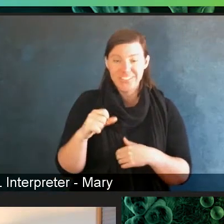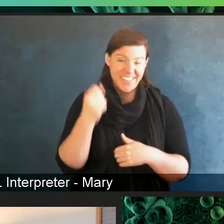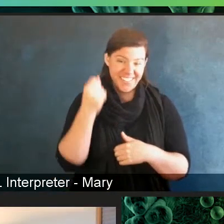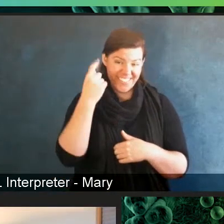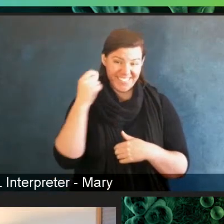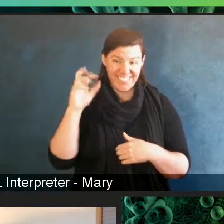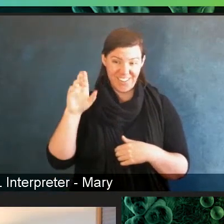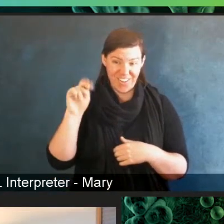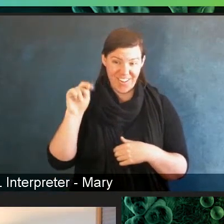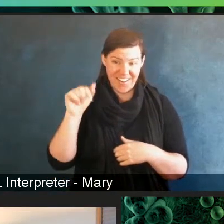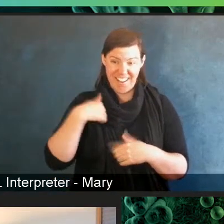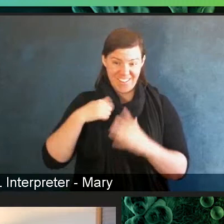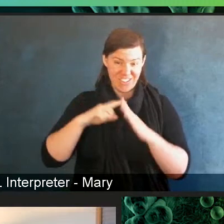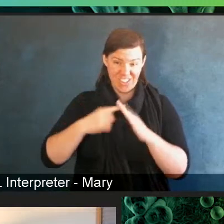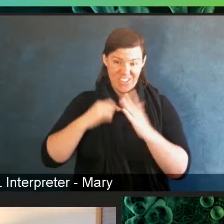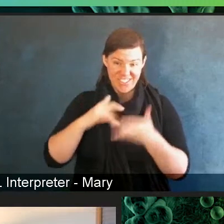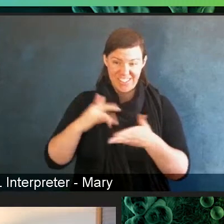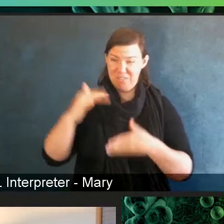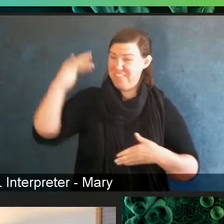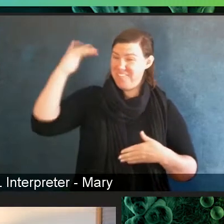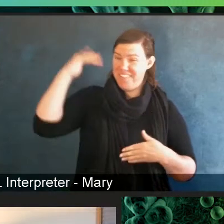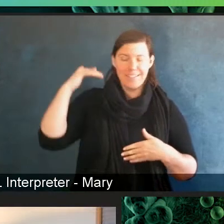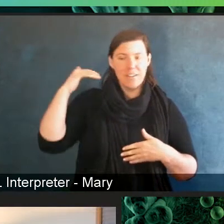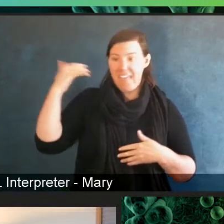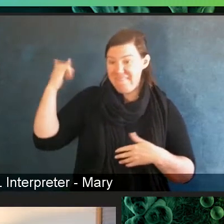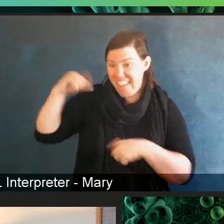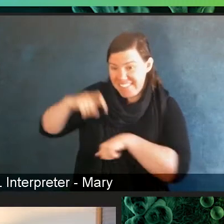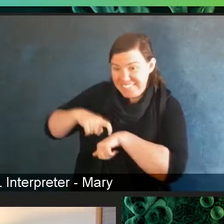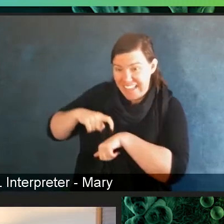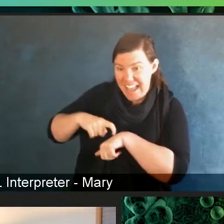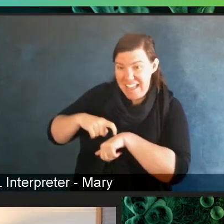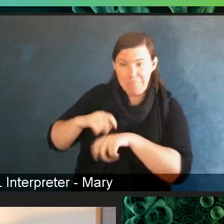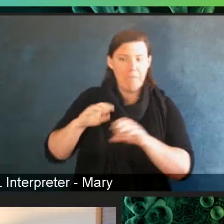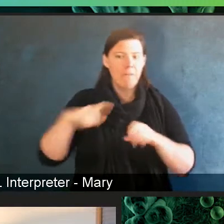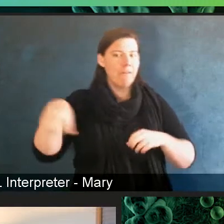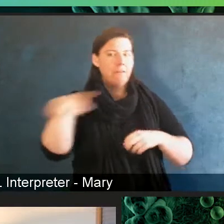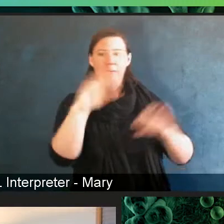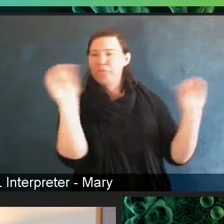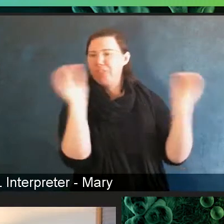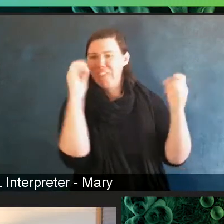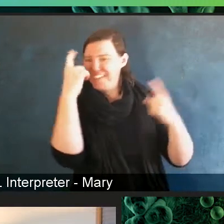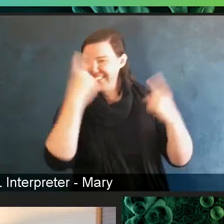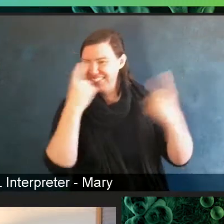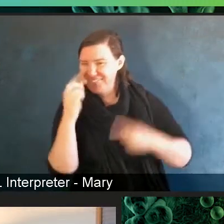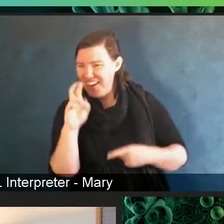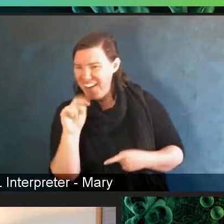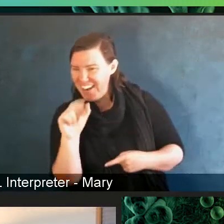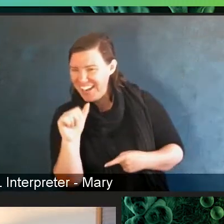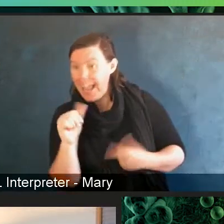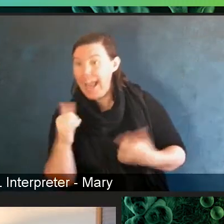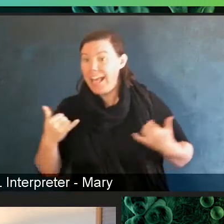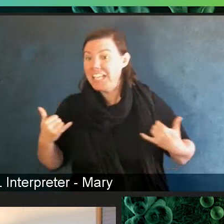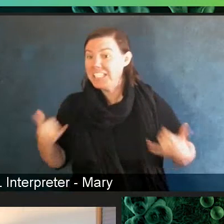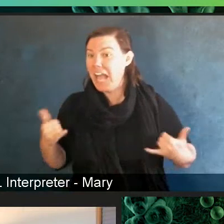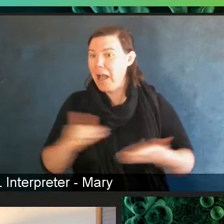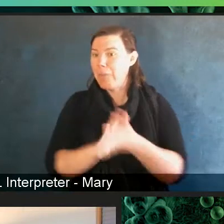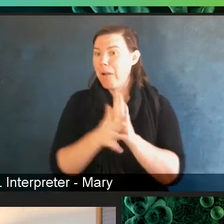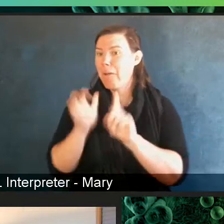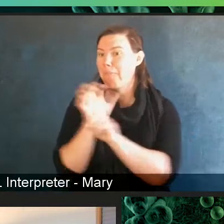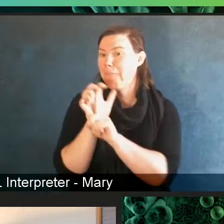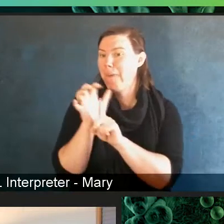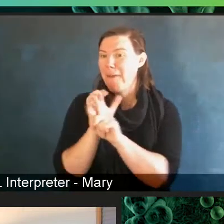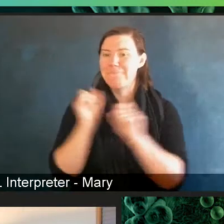really thought about RNA. These days, everybody's thinking about RNA all the time. And What we study is a specific process called RNA